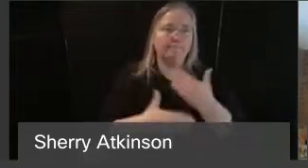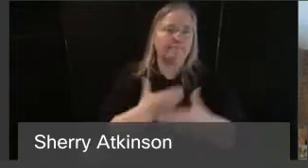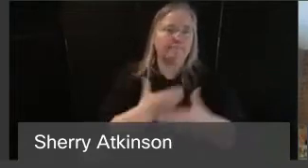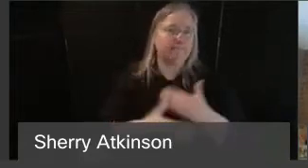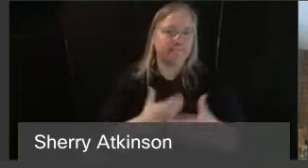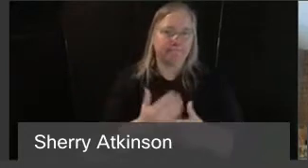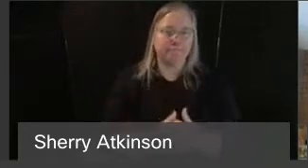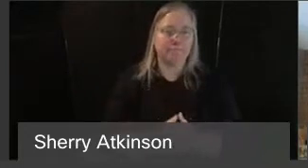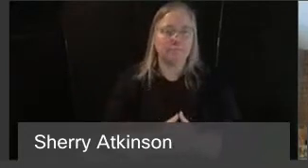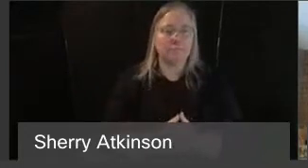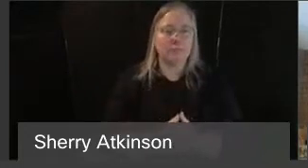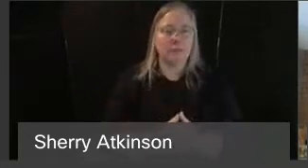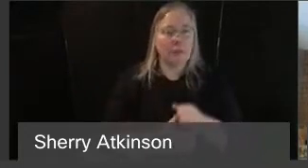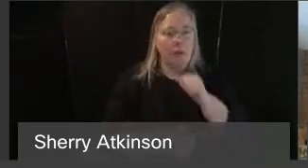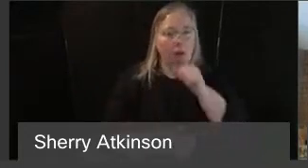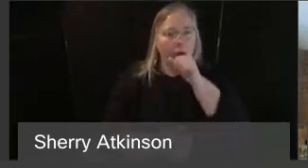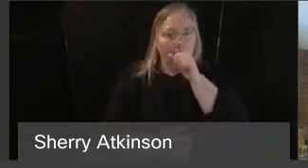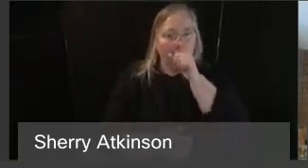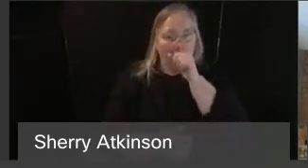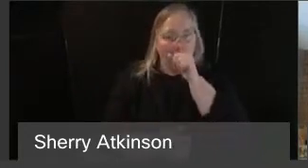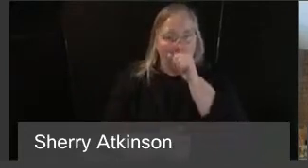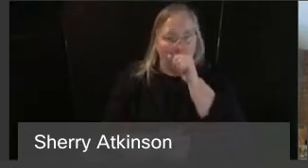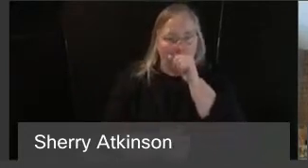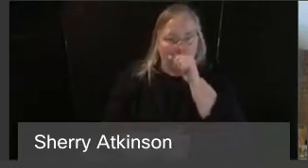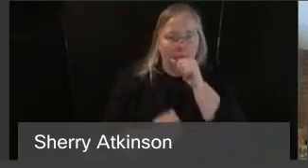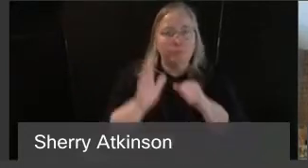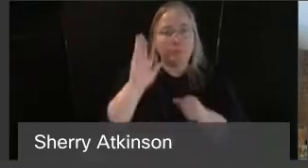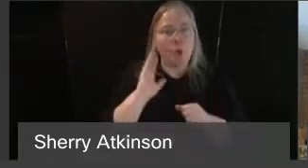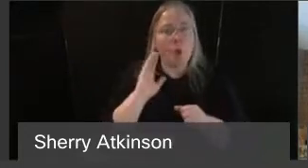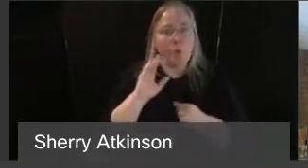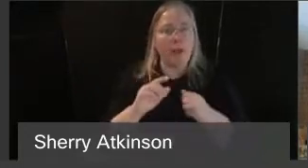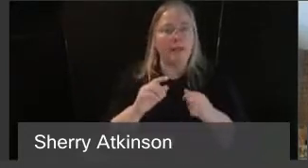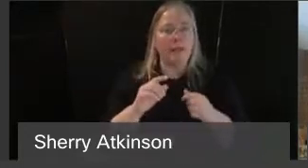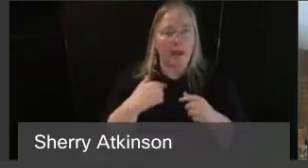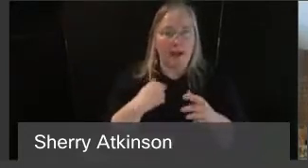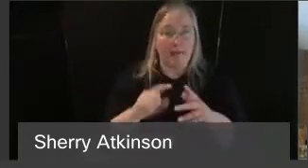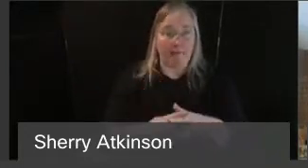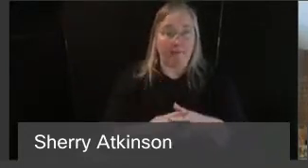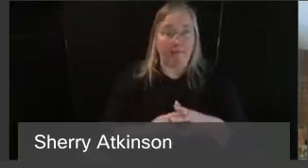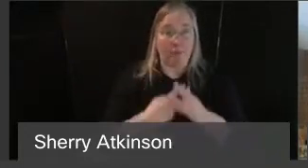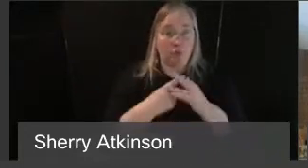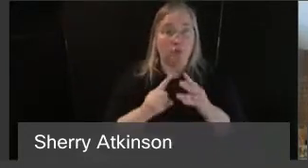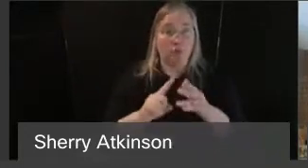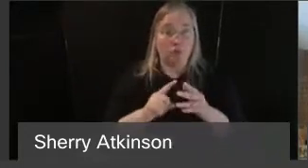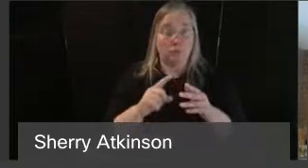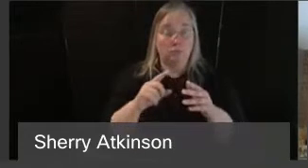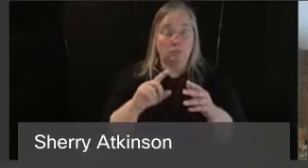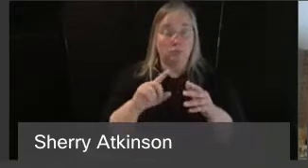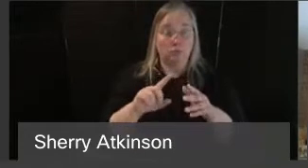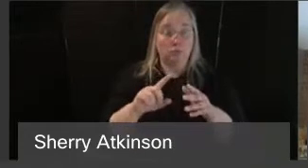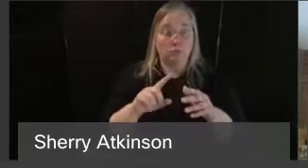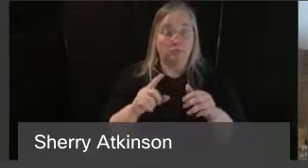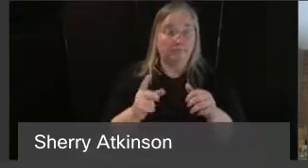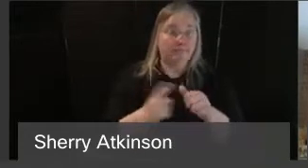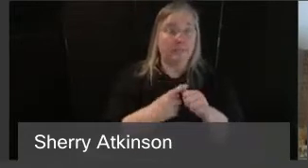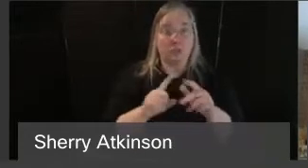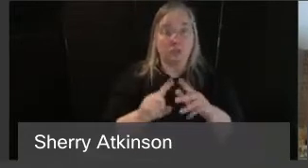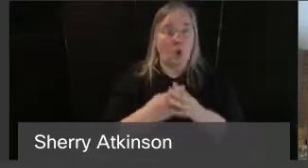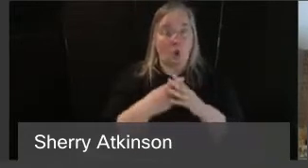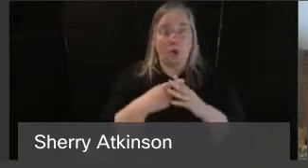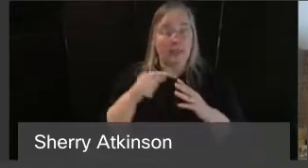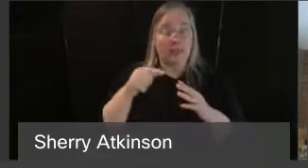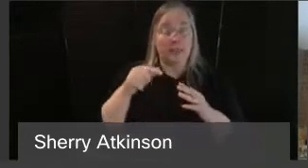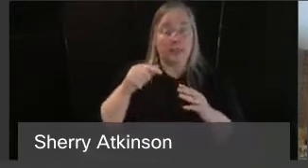I initially began this forecast analysis back in March, we were predicting a V-shaped